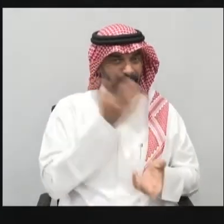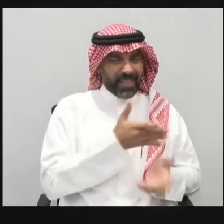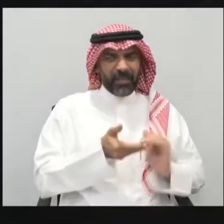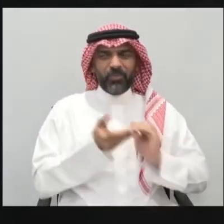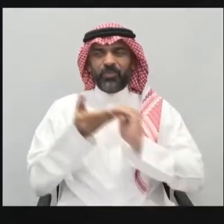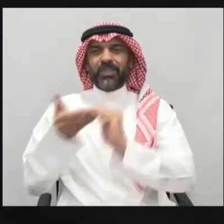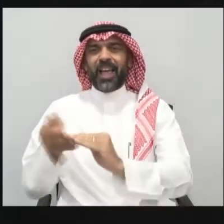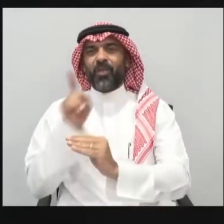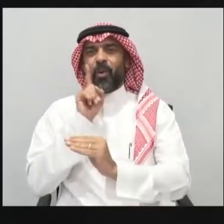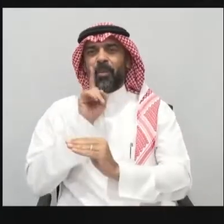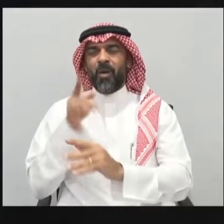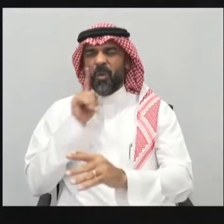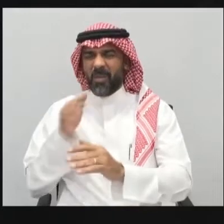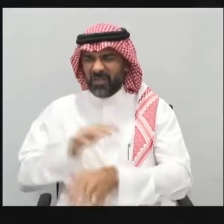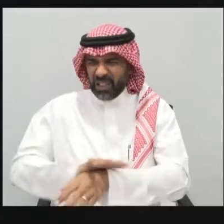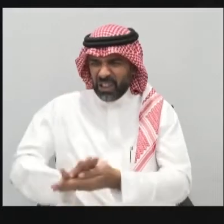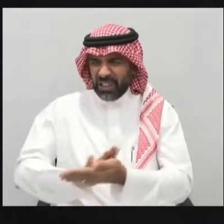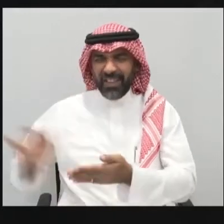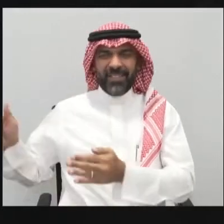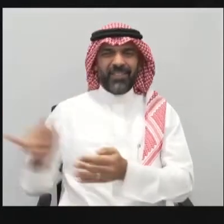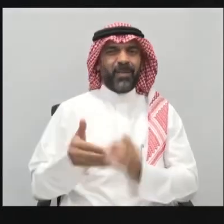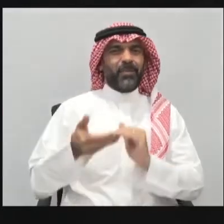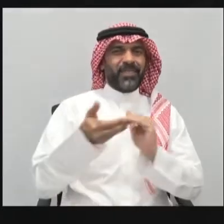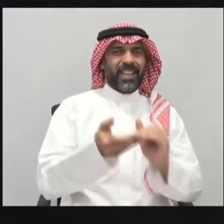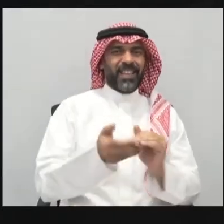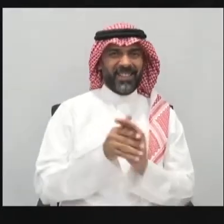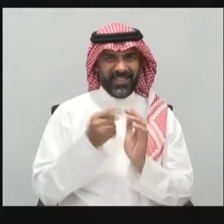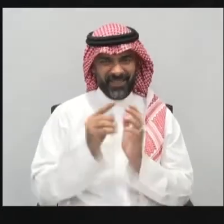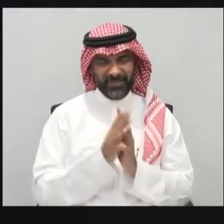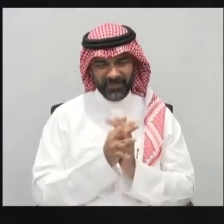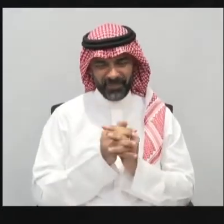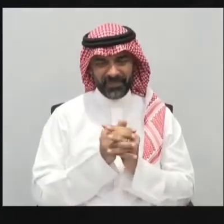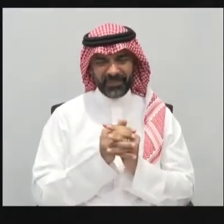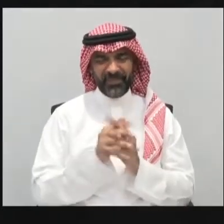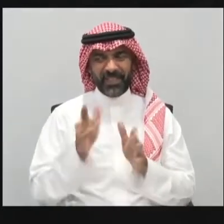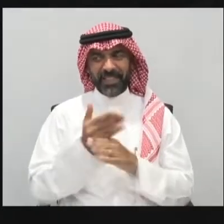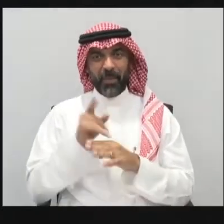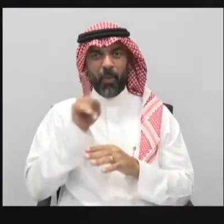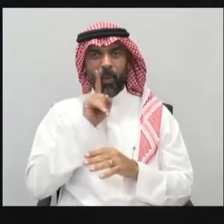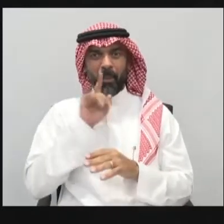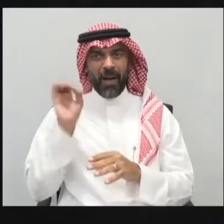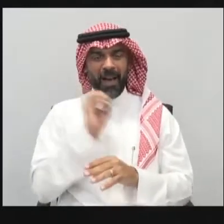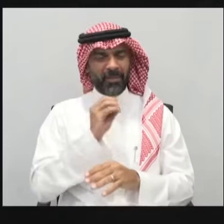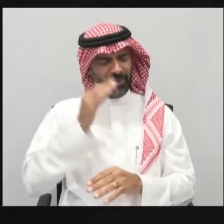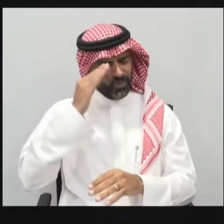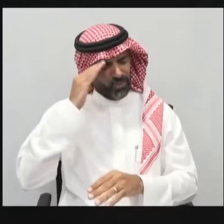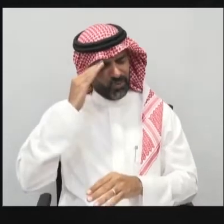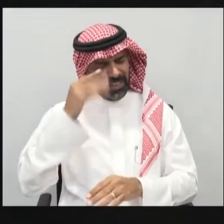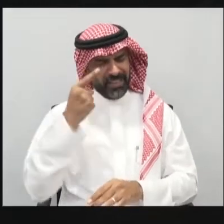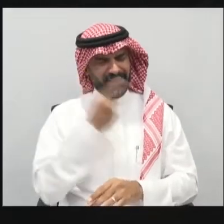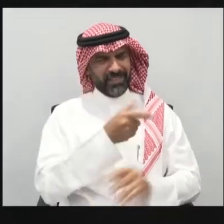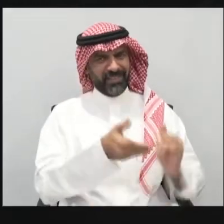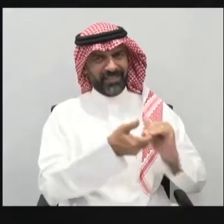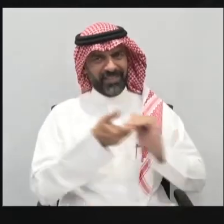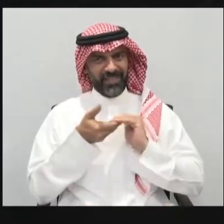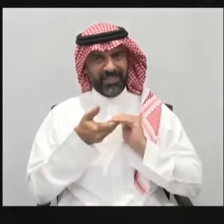right? That's why at the beginning we heard Layla's mom say, "Thank you again for helping me today," right? And Layla